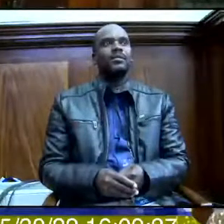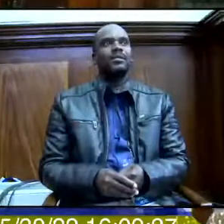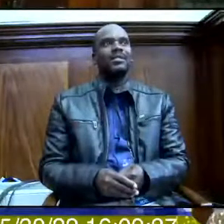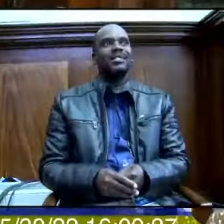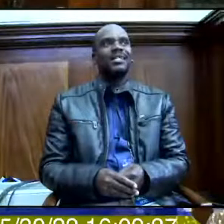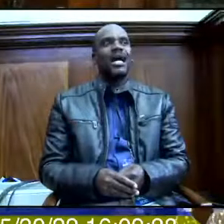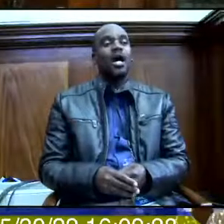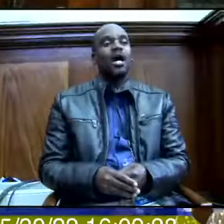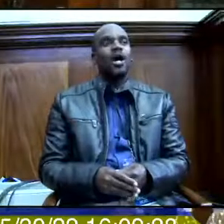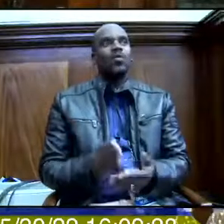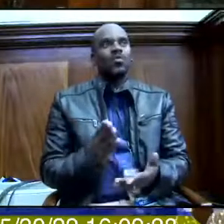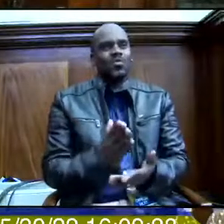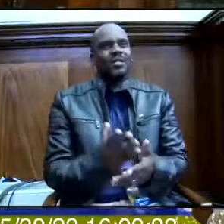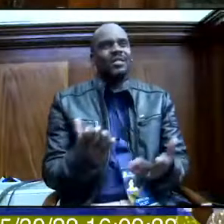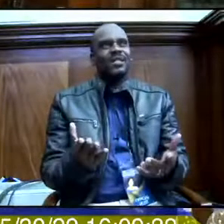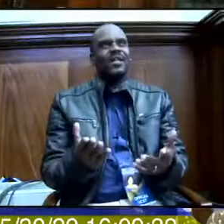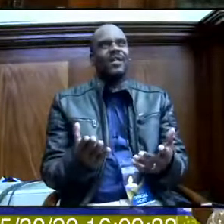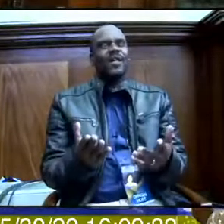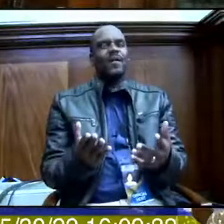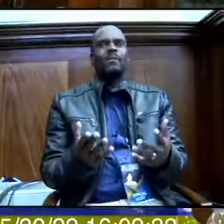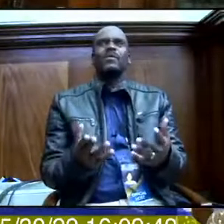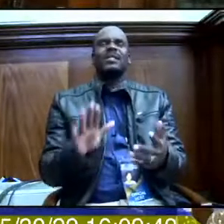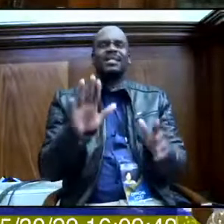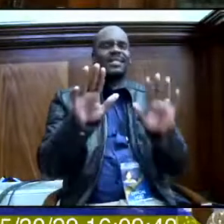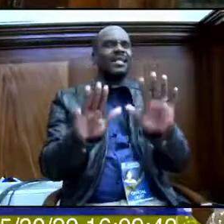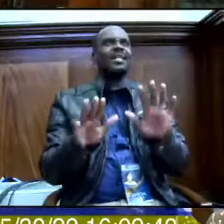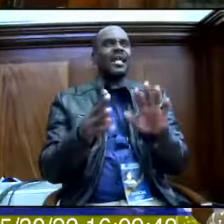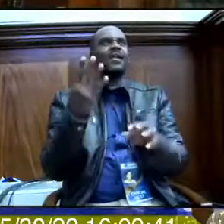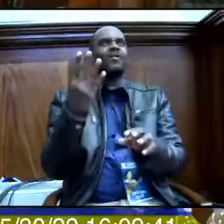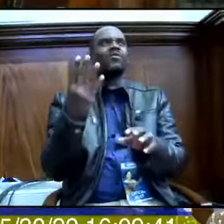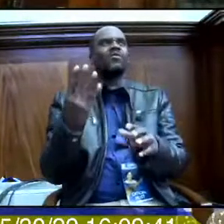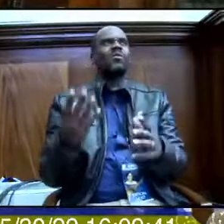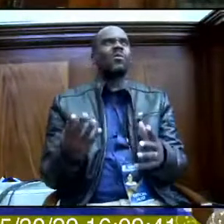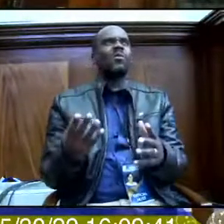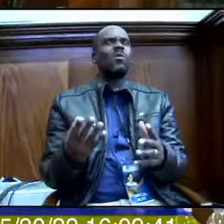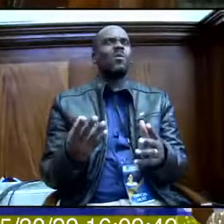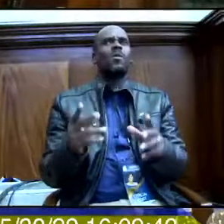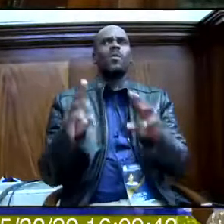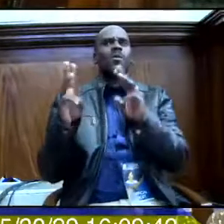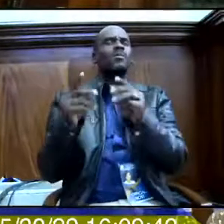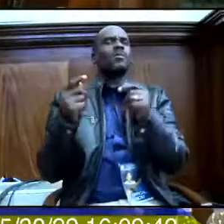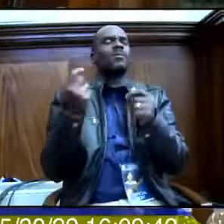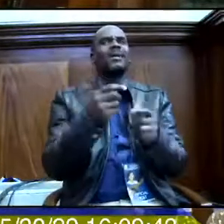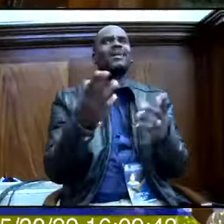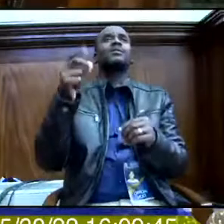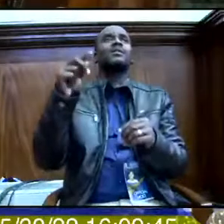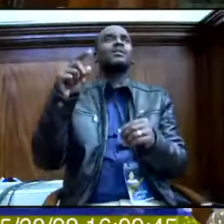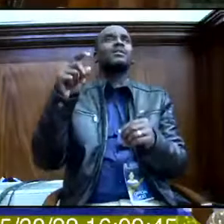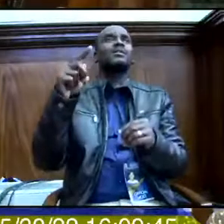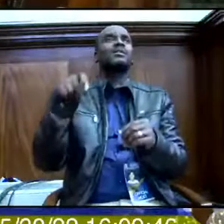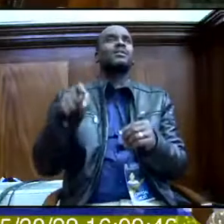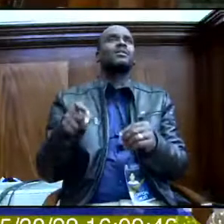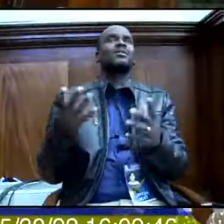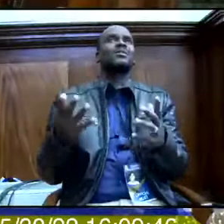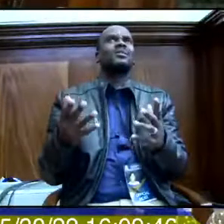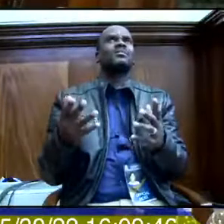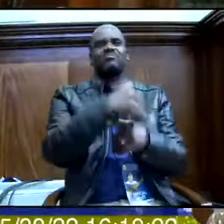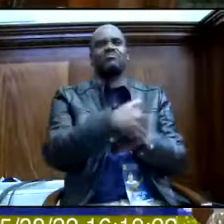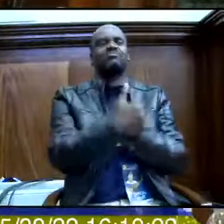how to ensure that for instance in 1994 corporate attacks was around 50 58